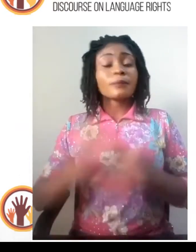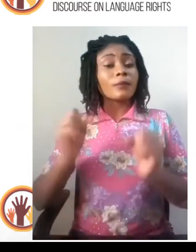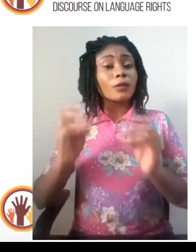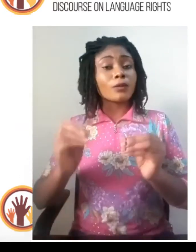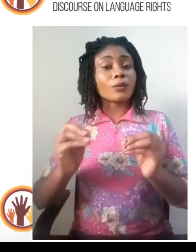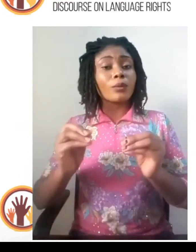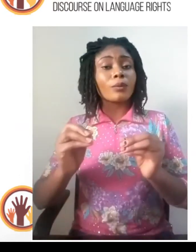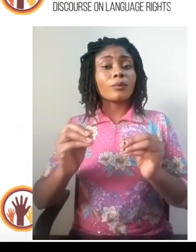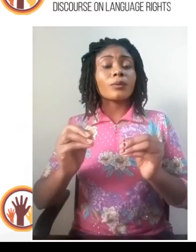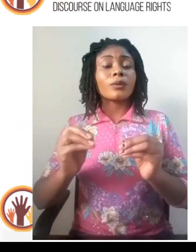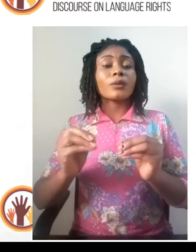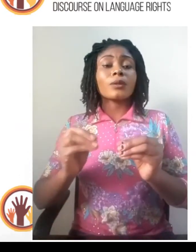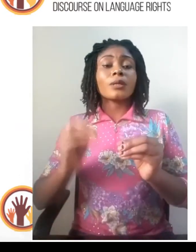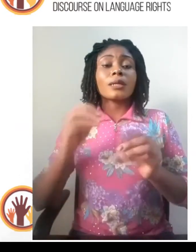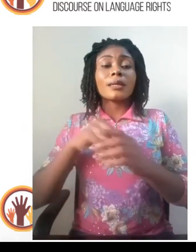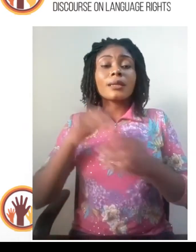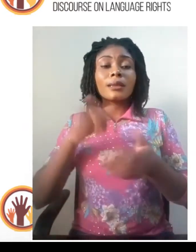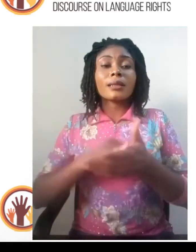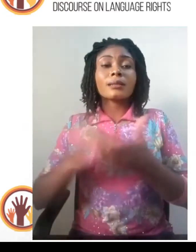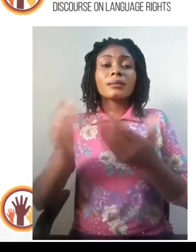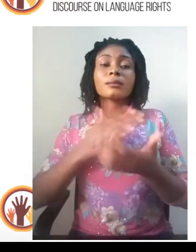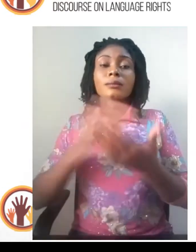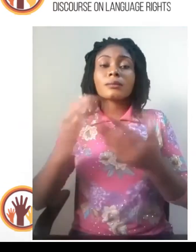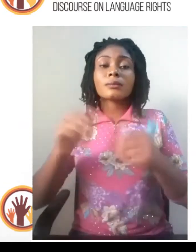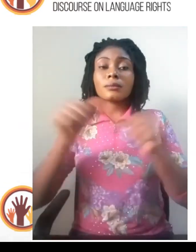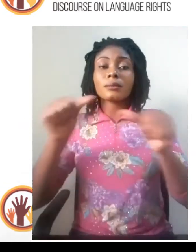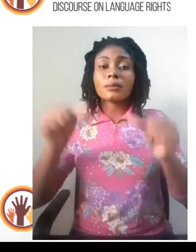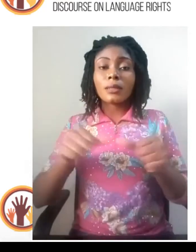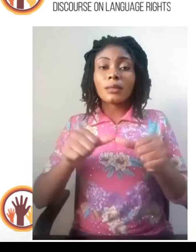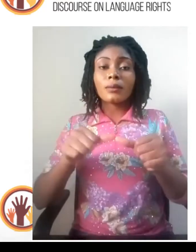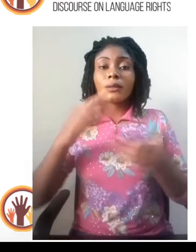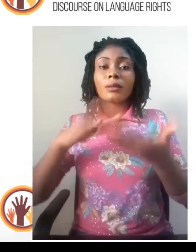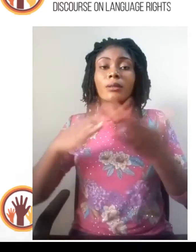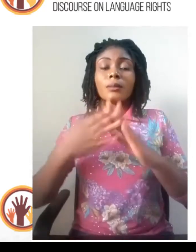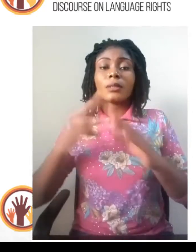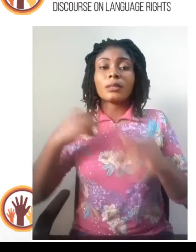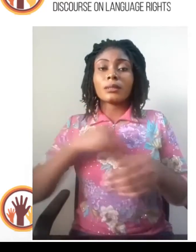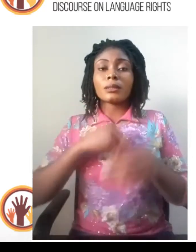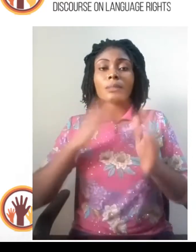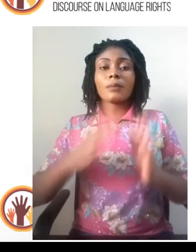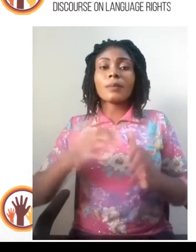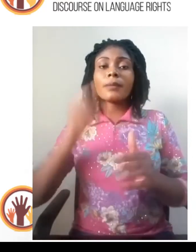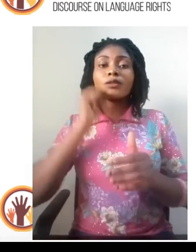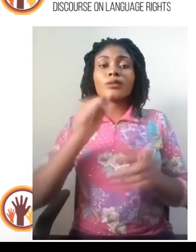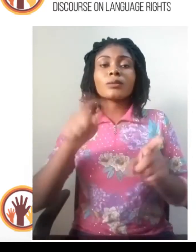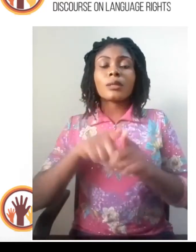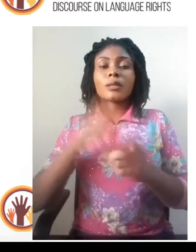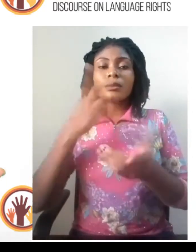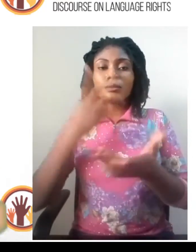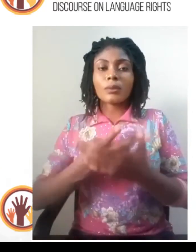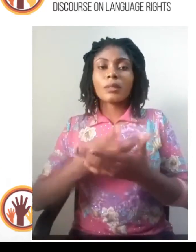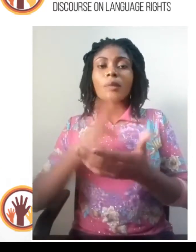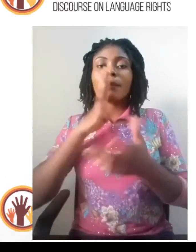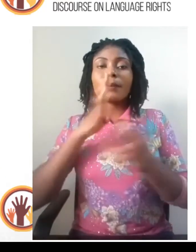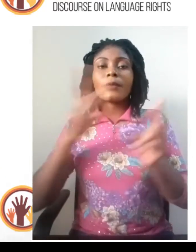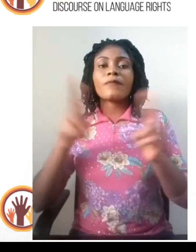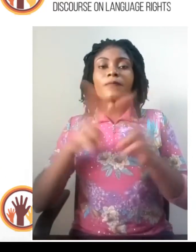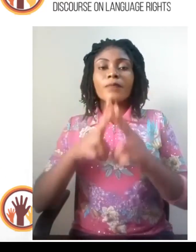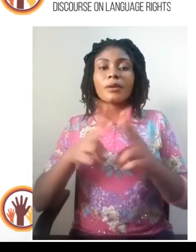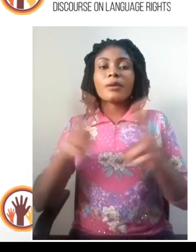so in that case, the community members should as well be